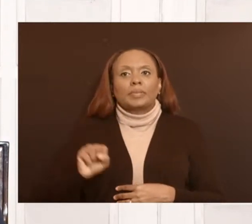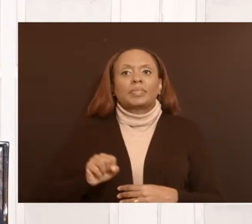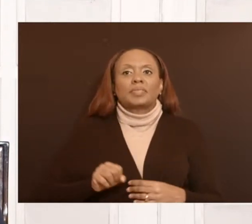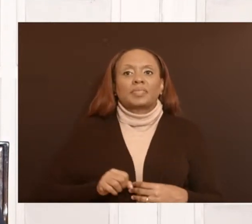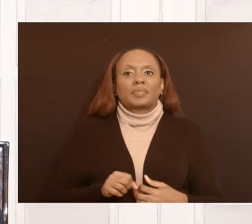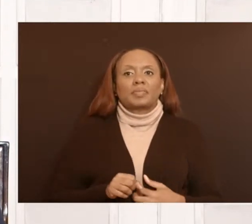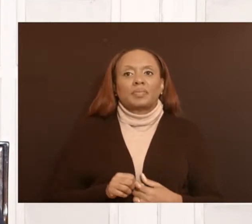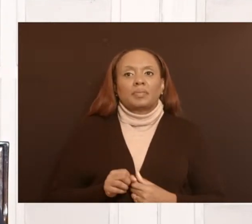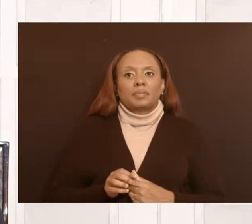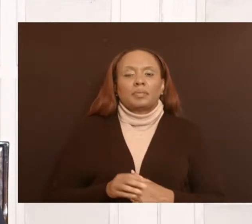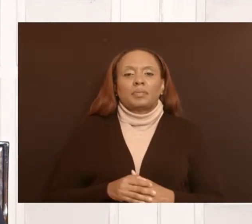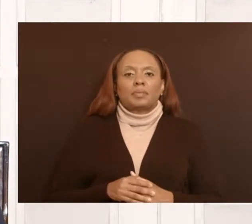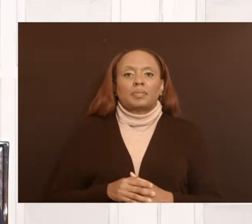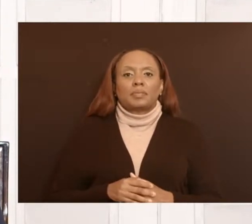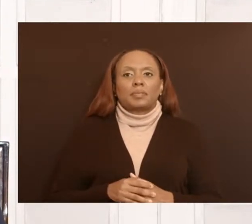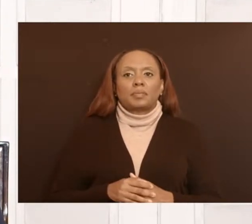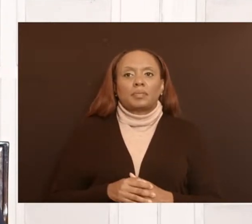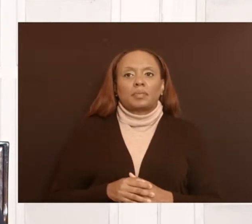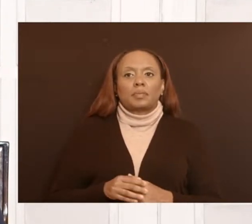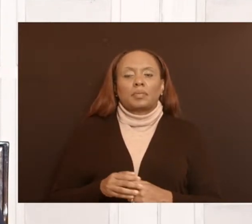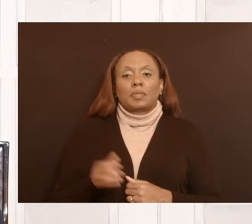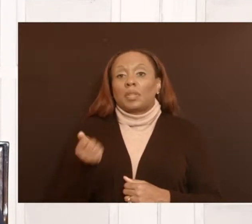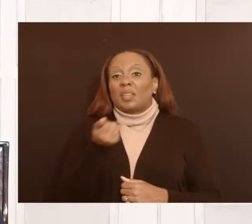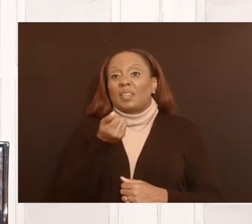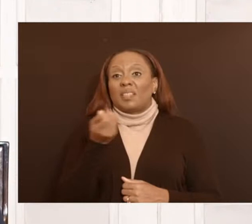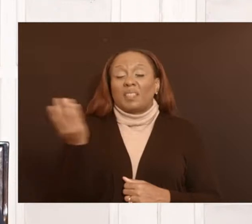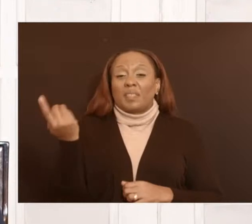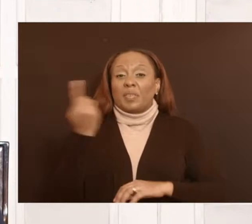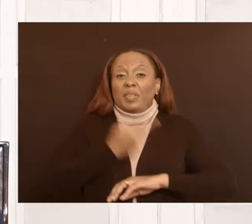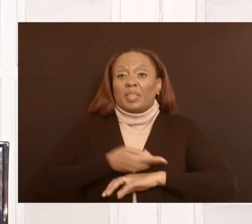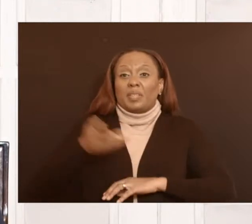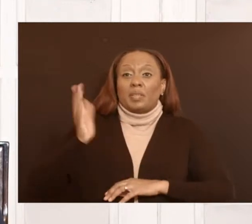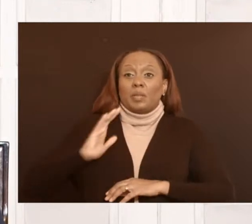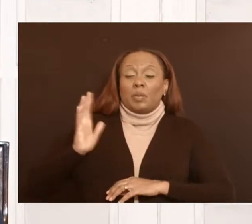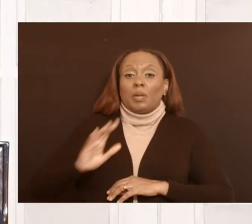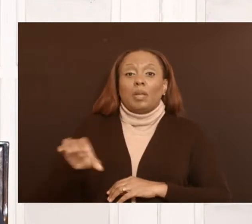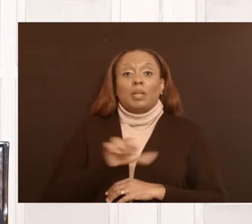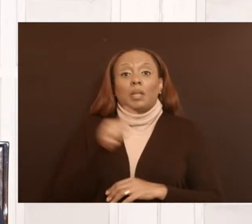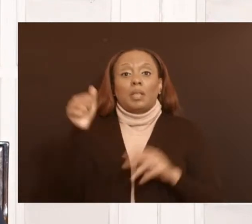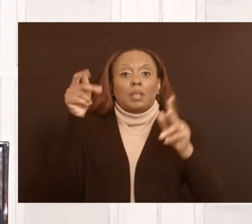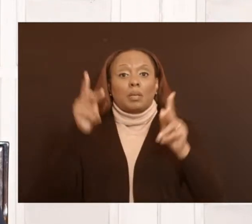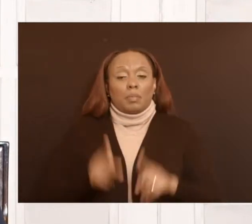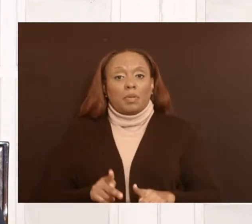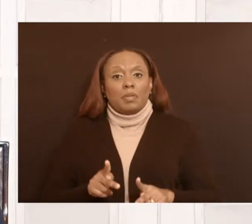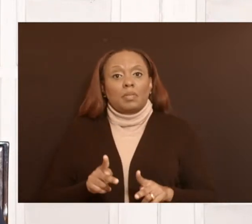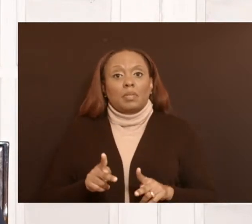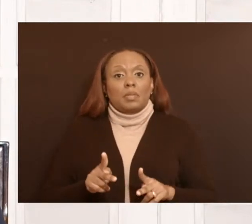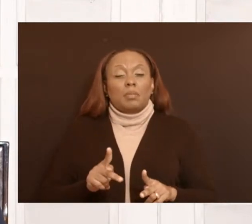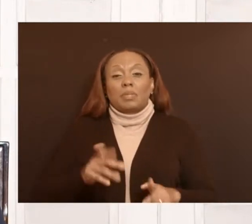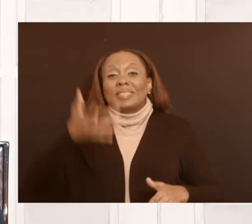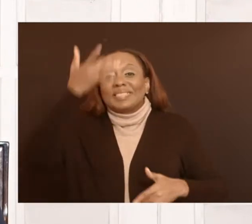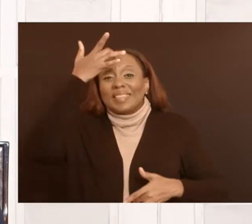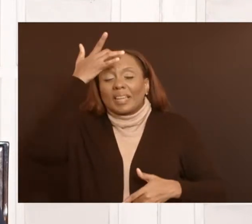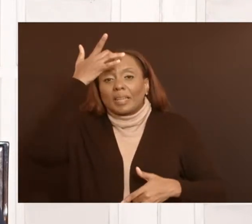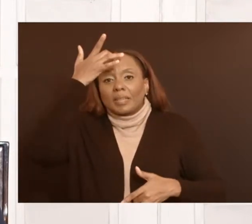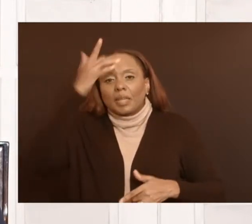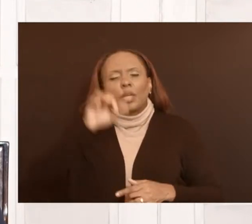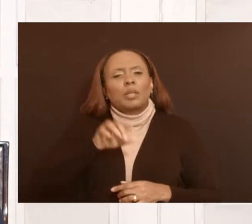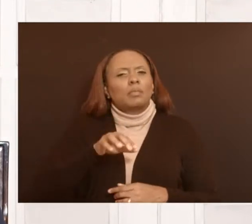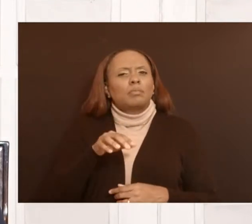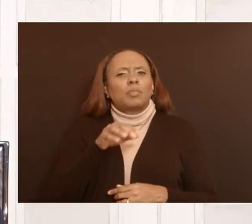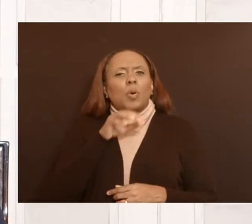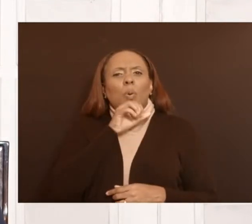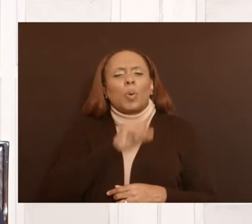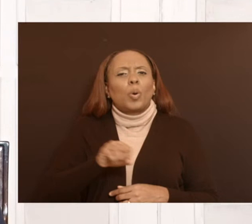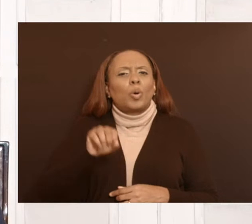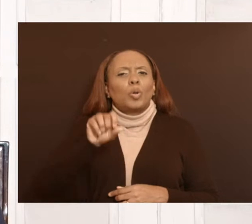young male who was in the secondary isolation area, who's 20 years old, who actually presented quite ill. So for all of you Barbadians out there who think